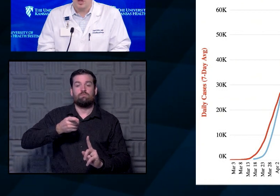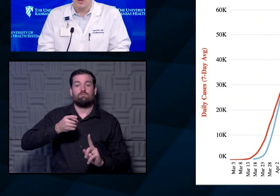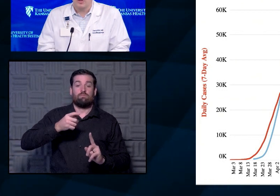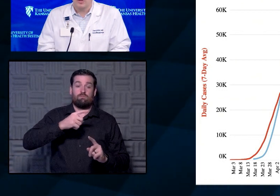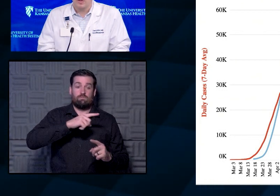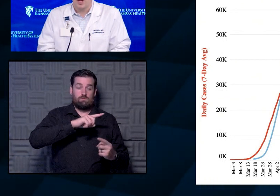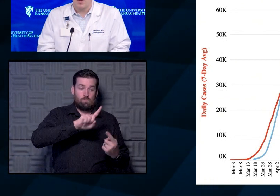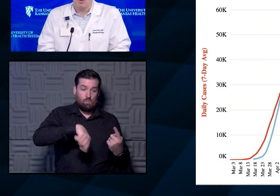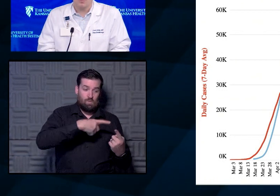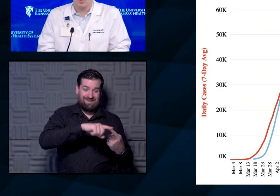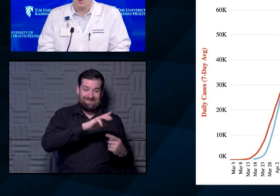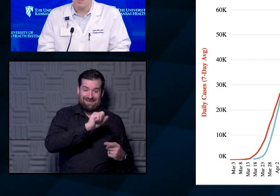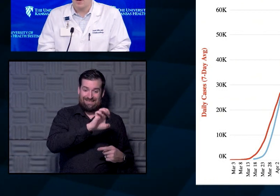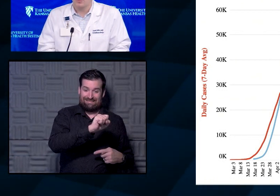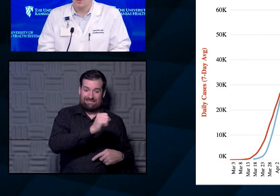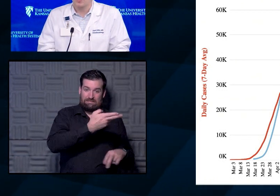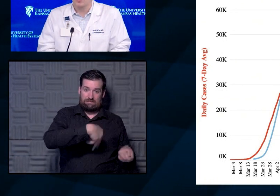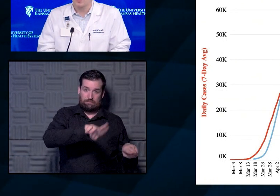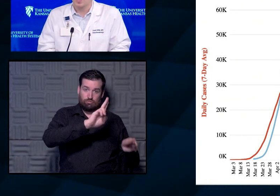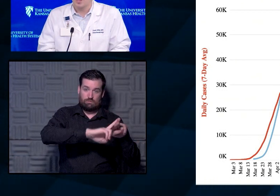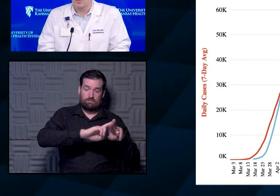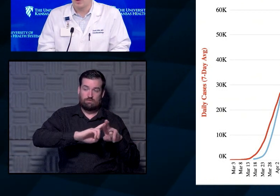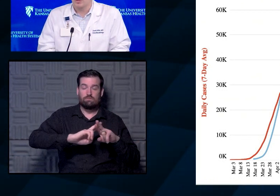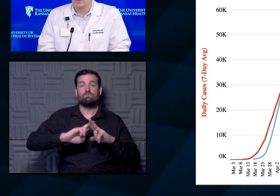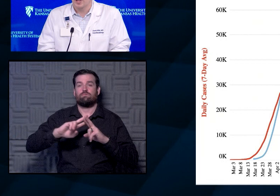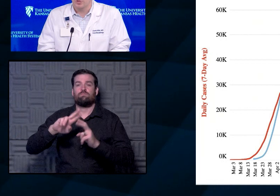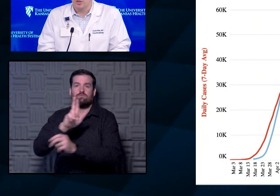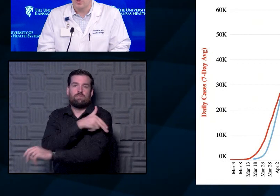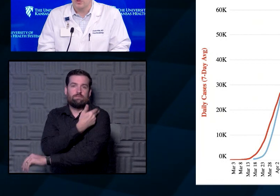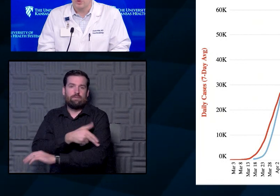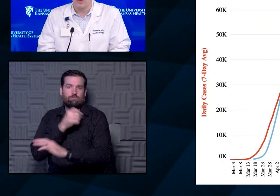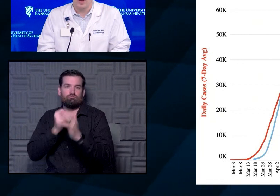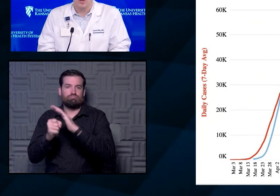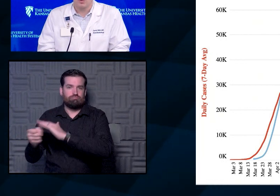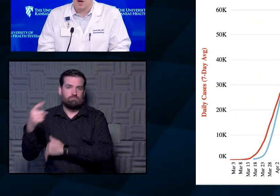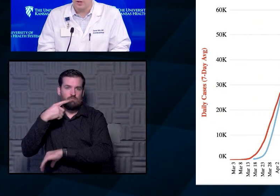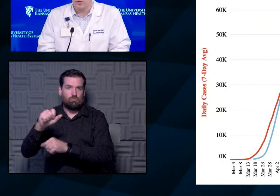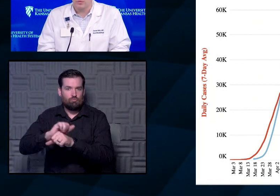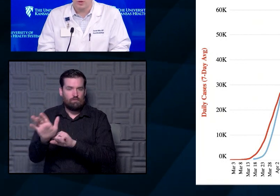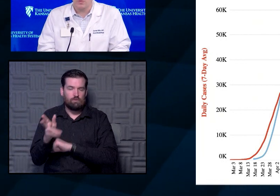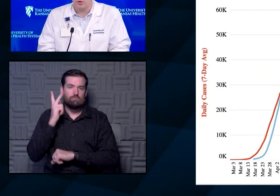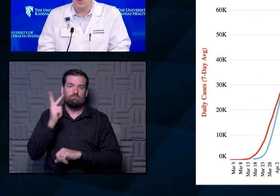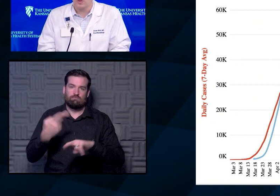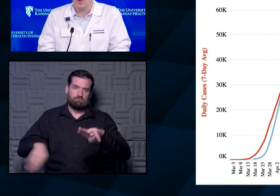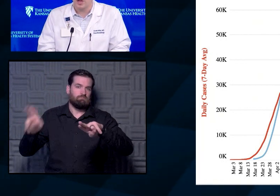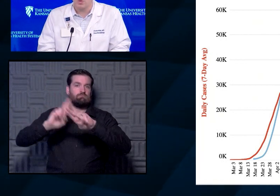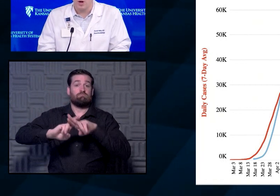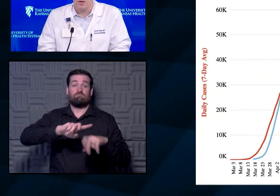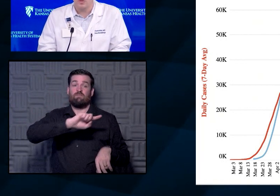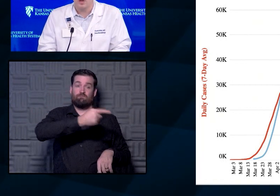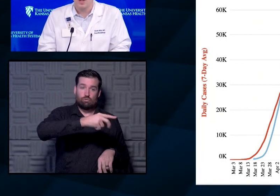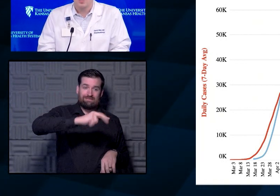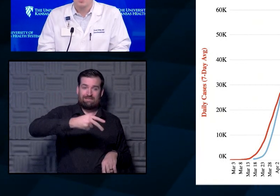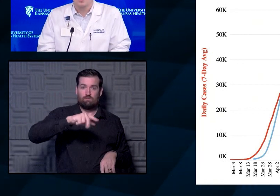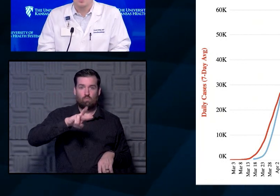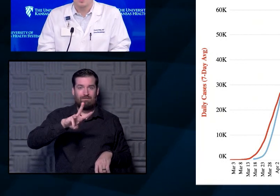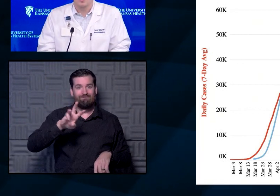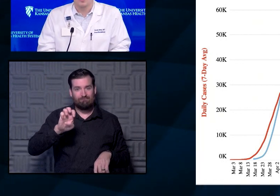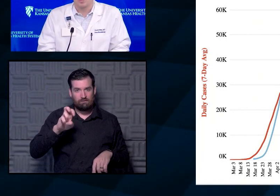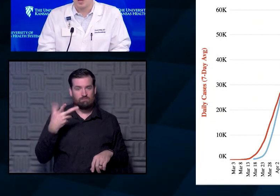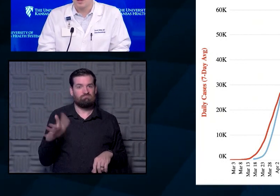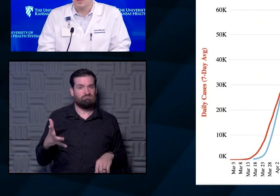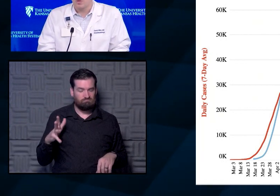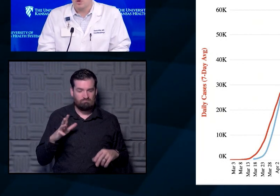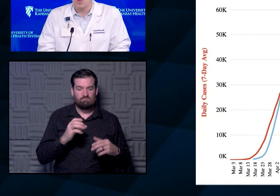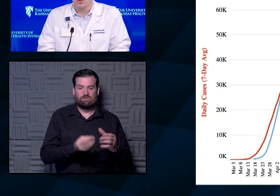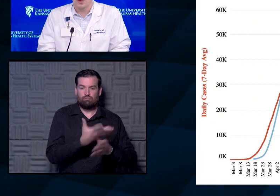cases increase, the number of coronavirus patients in the hospital increases. We've seen it twice with the first and second waves in